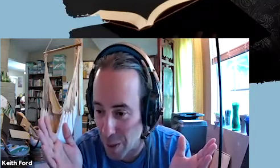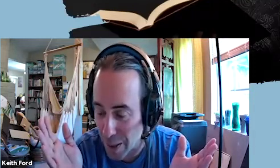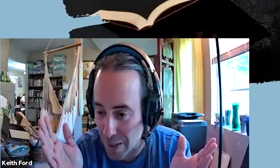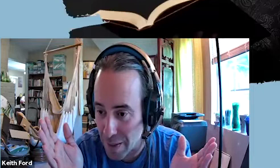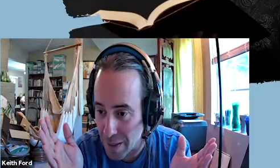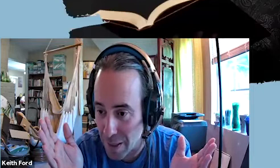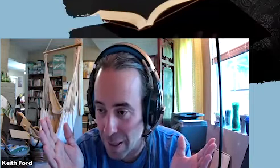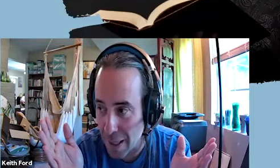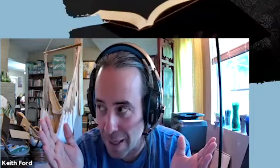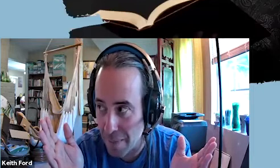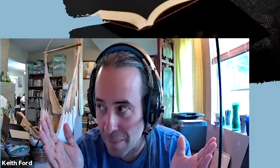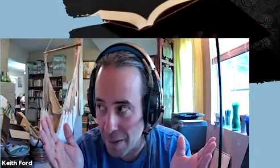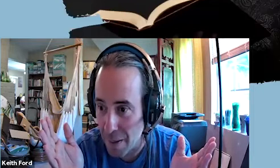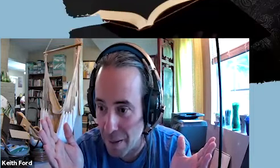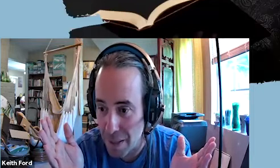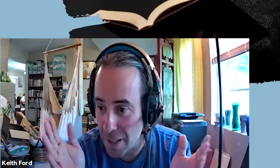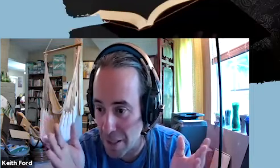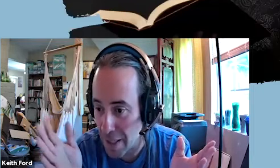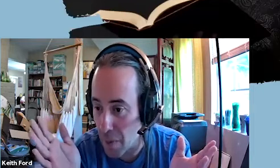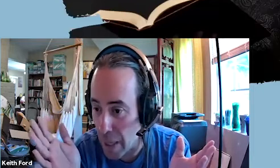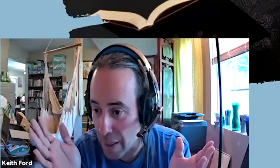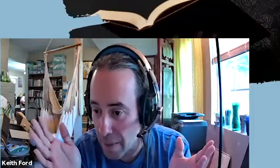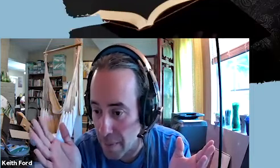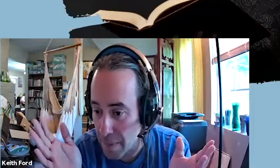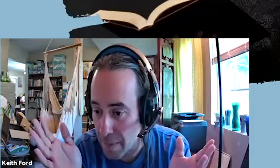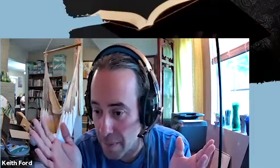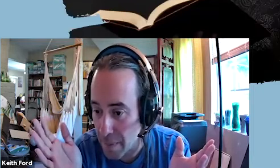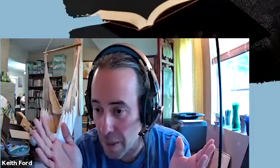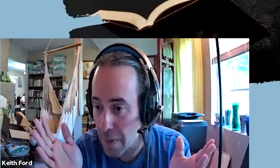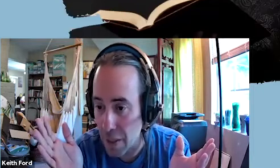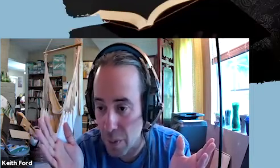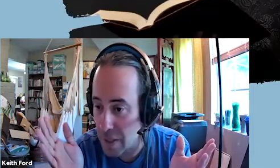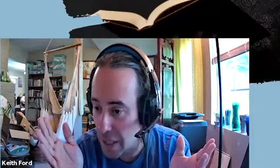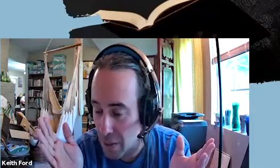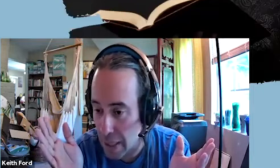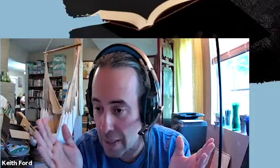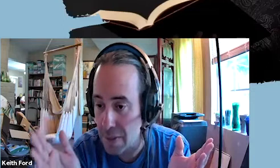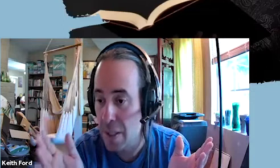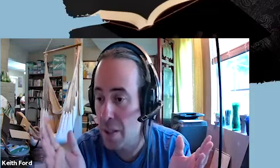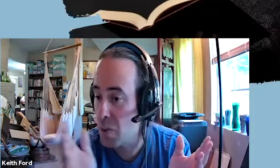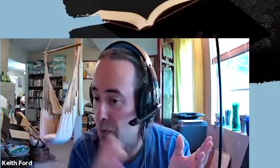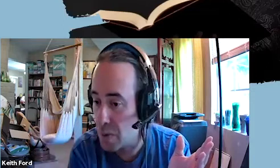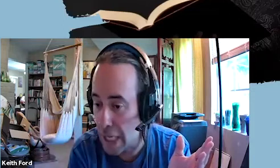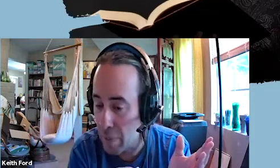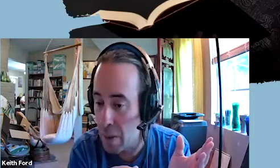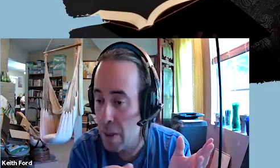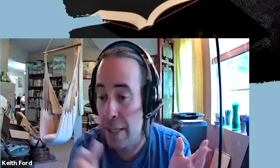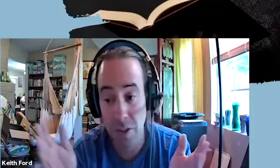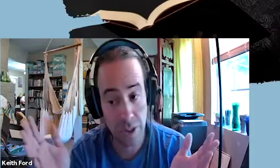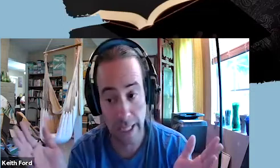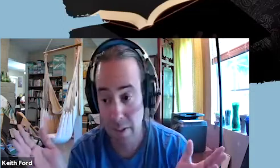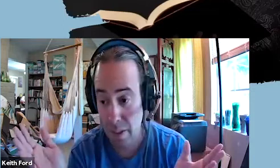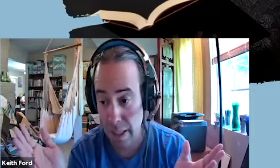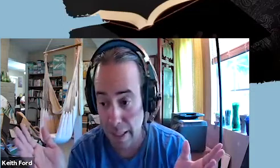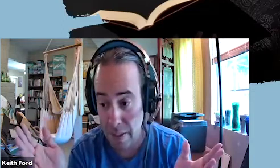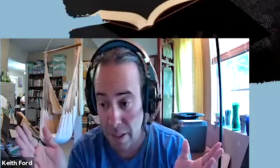hard experience, the dean can take that away, right? They can reassign your class to a full-timer. They can